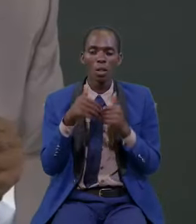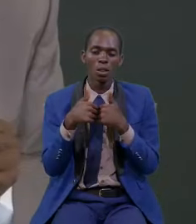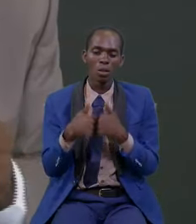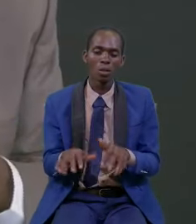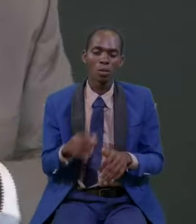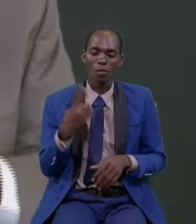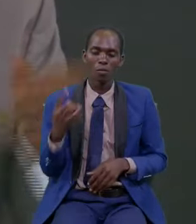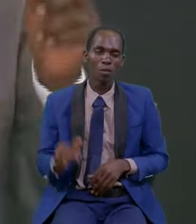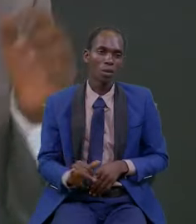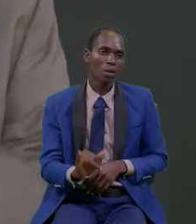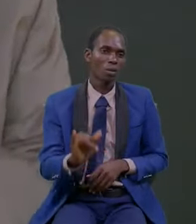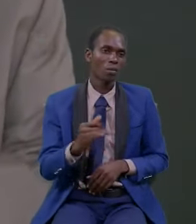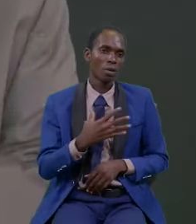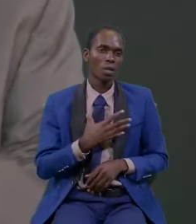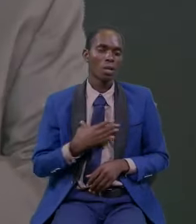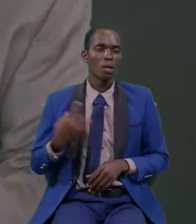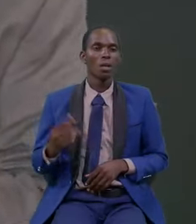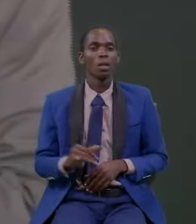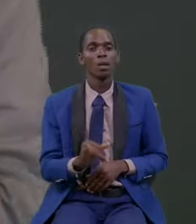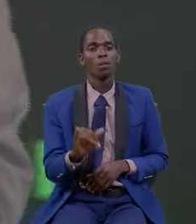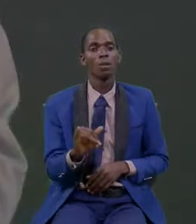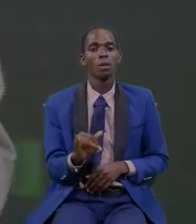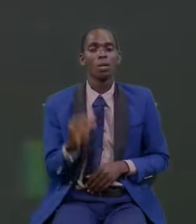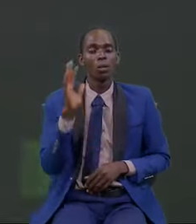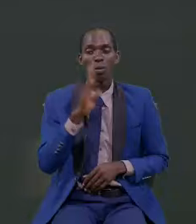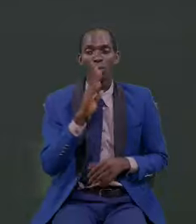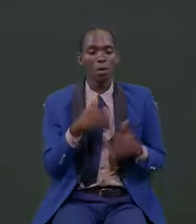lost on the other side,